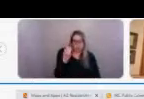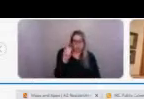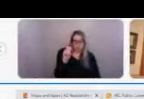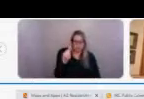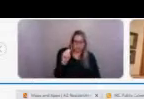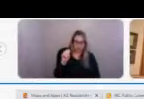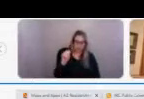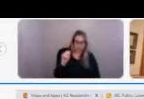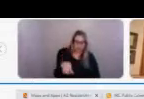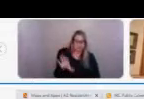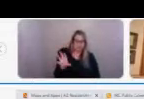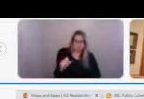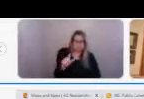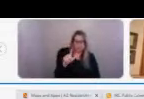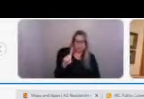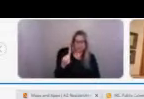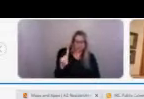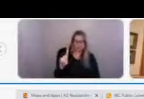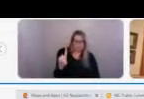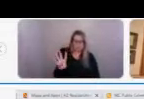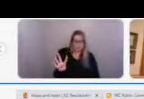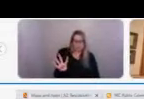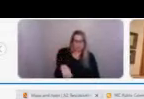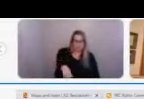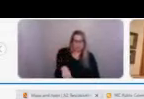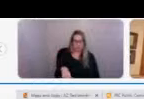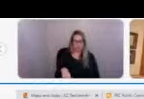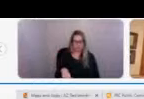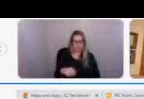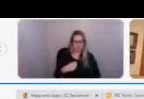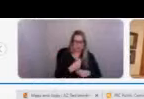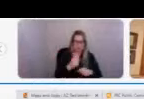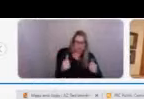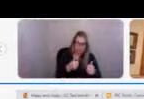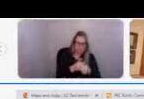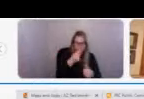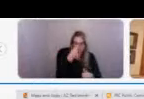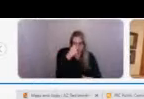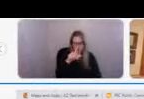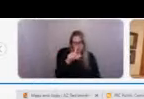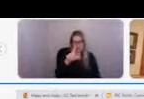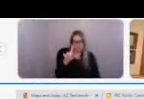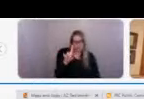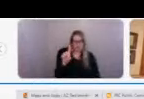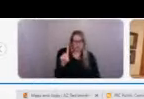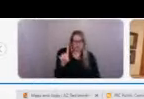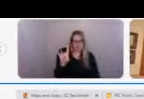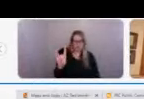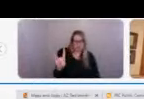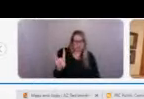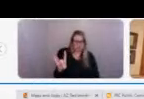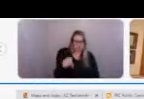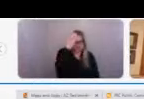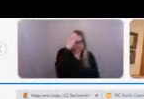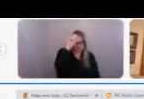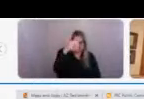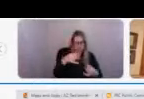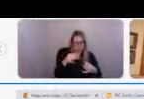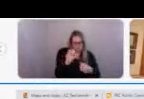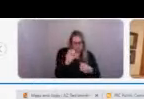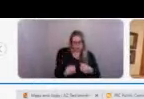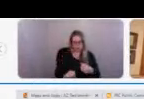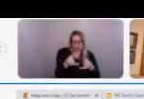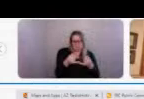to ld4 and to compensate ld8 you you could move the southern boundary of ld8